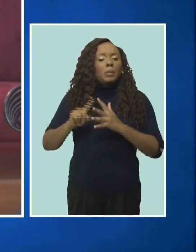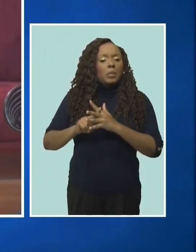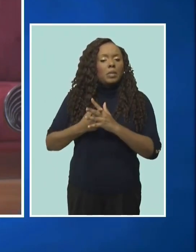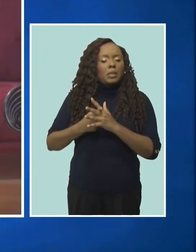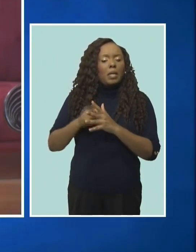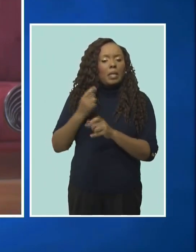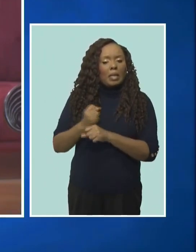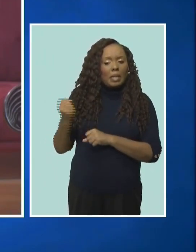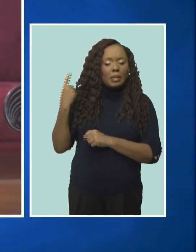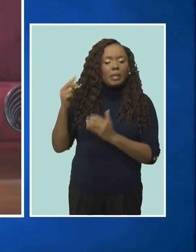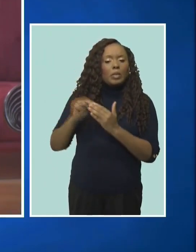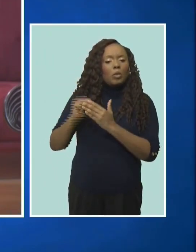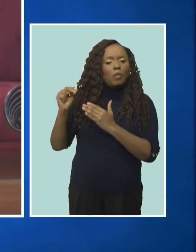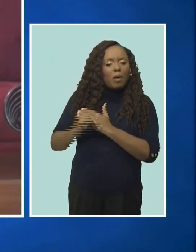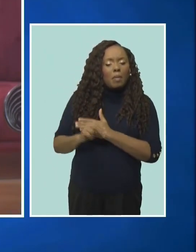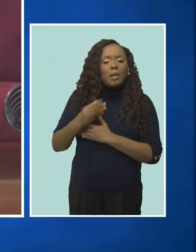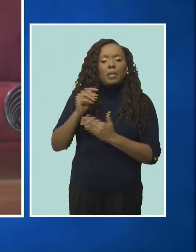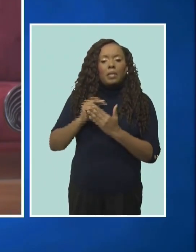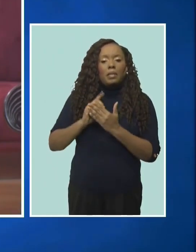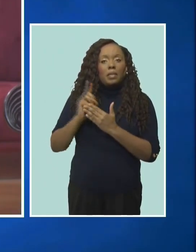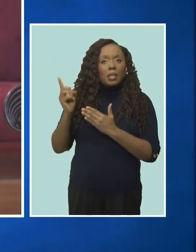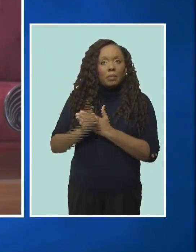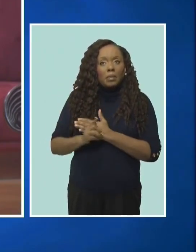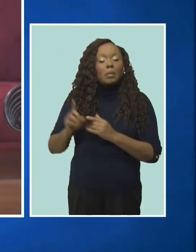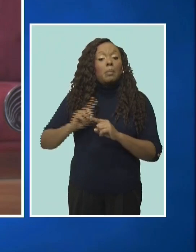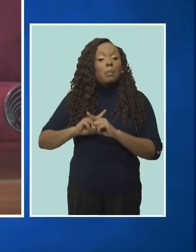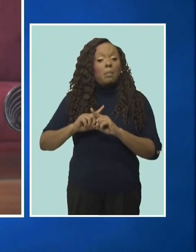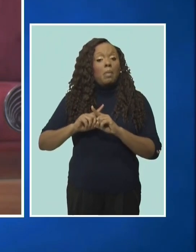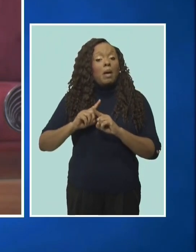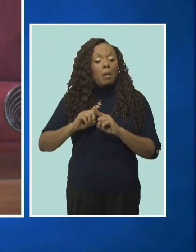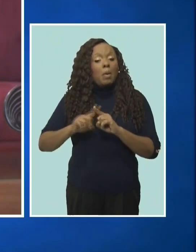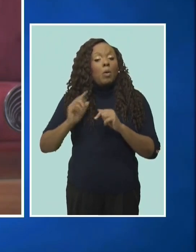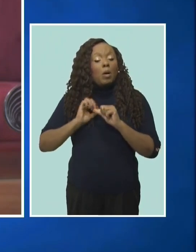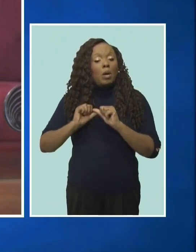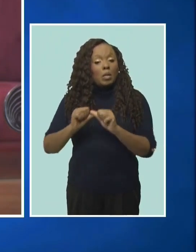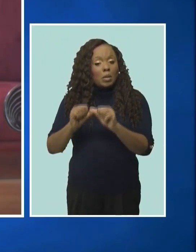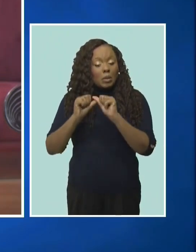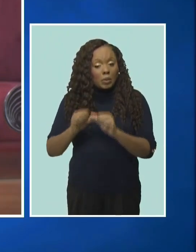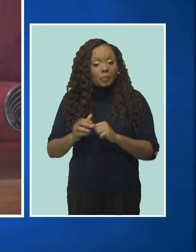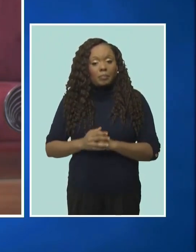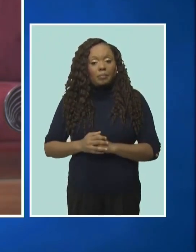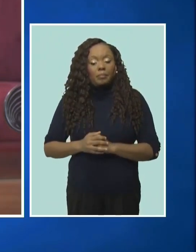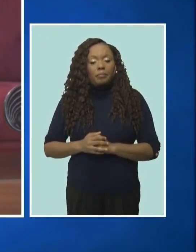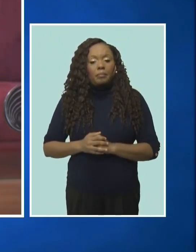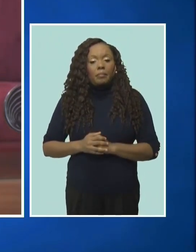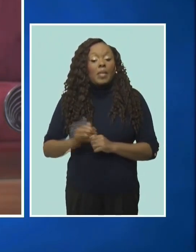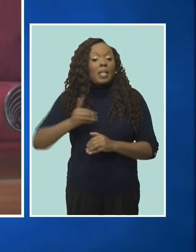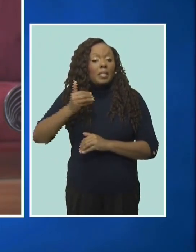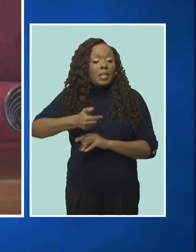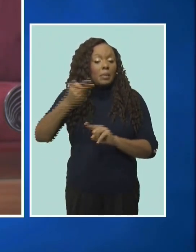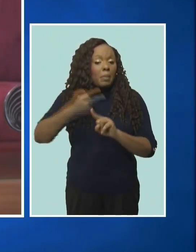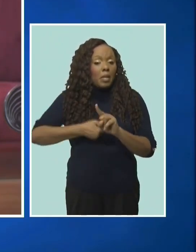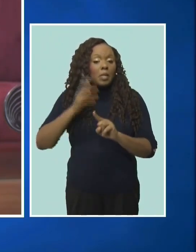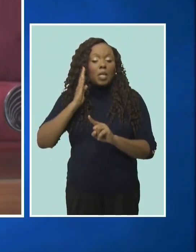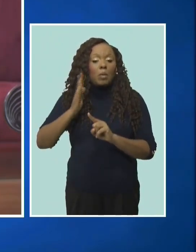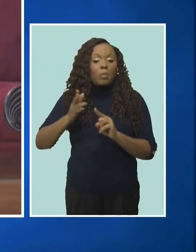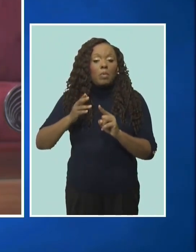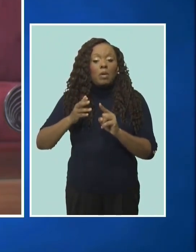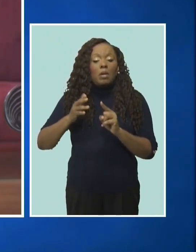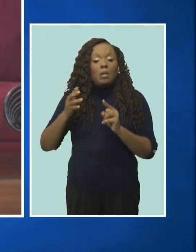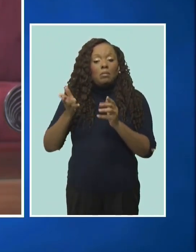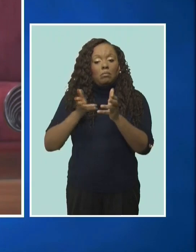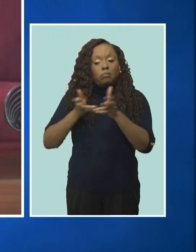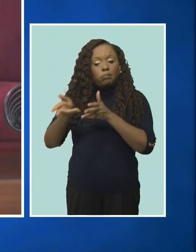We will be opening also in March negotiations, Mr. President, with Hong Kong, and we expect